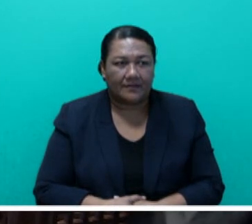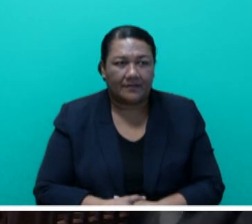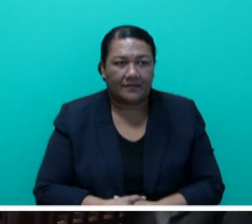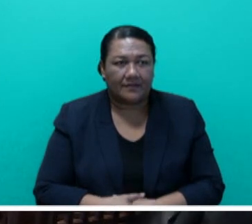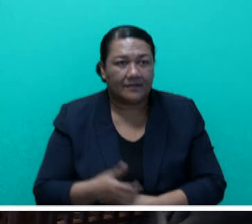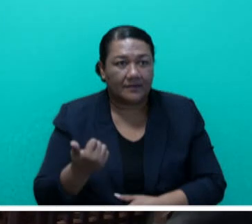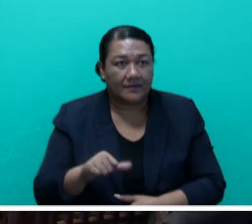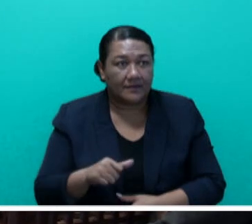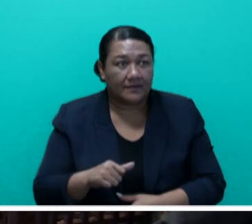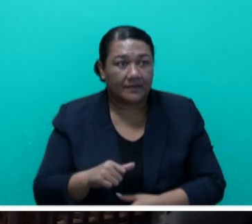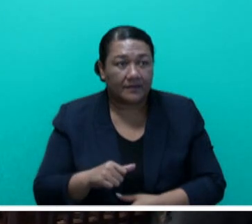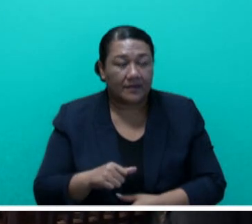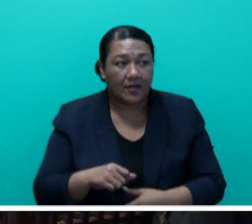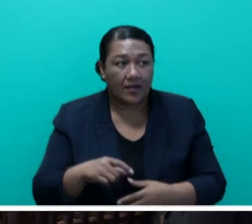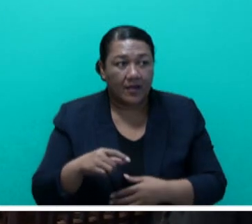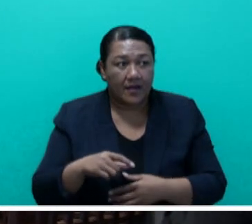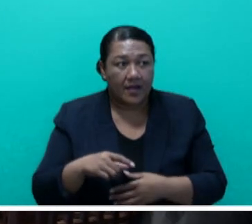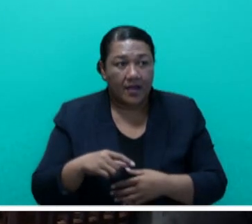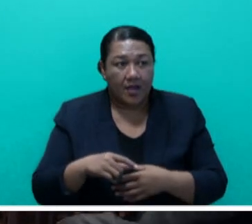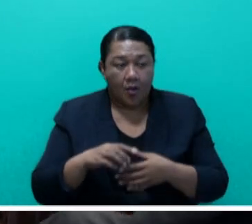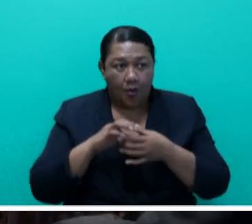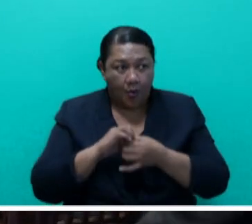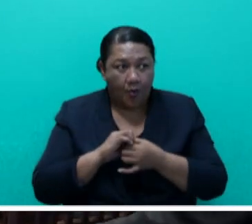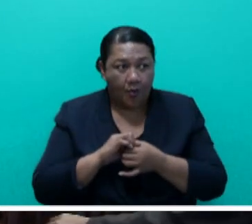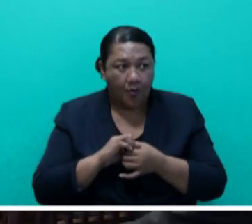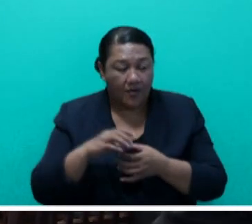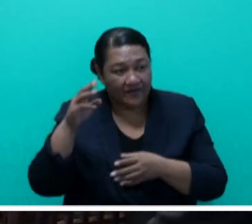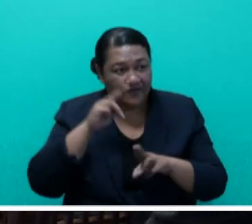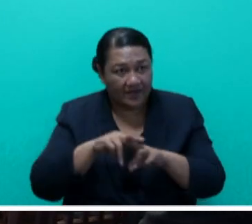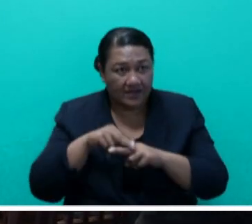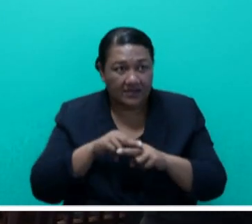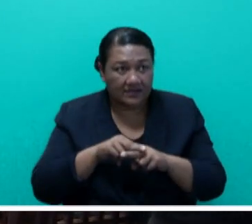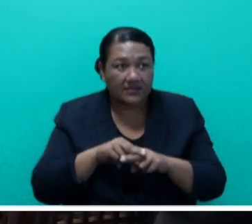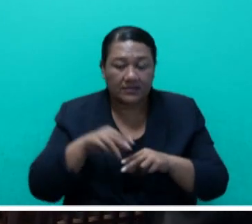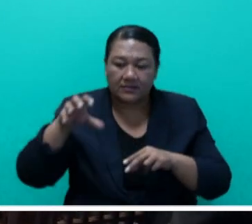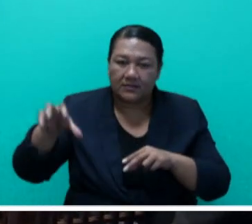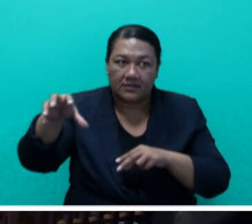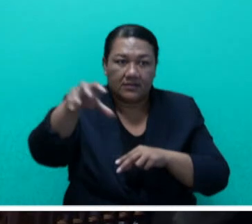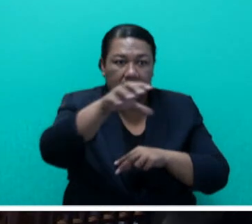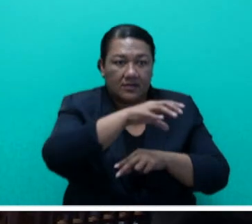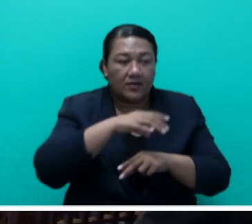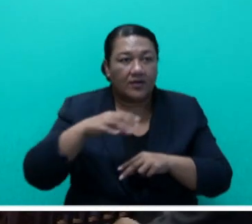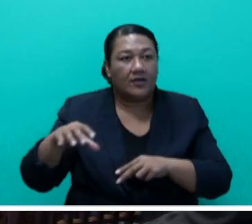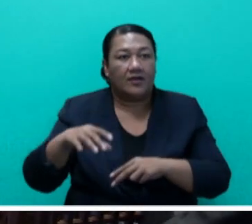species all around the what? All around the country, sir. The whole country? Yes.